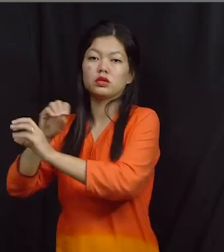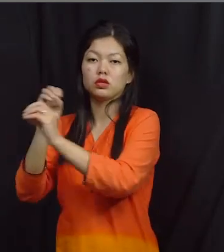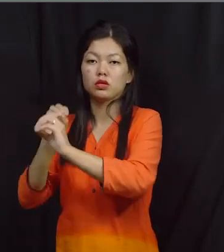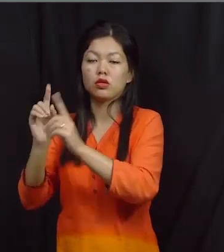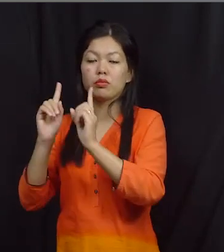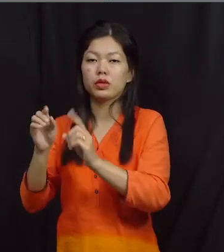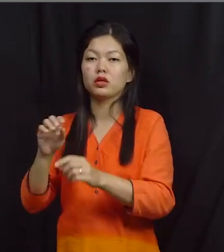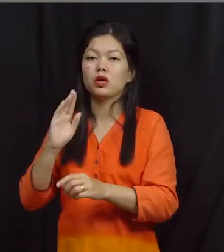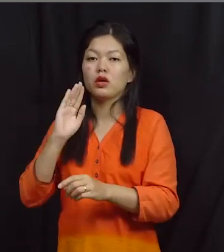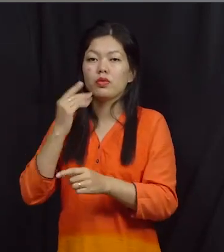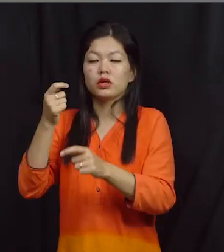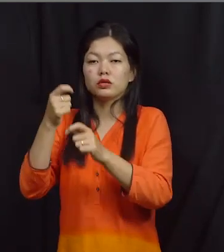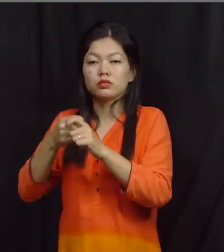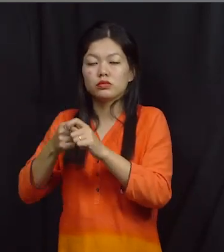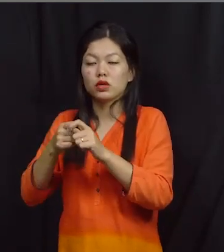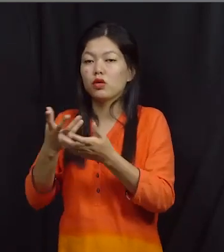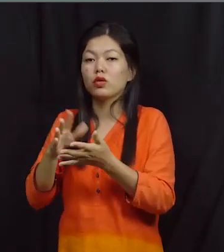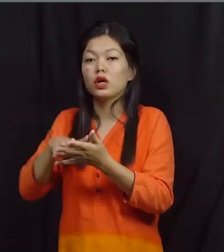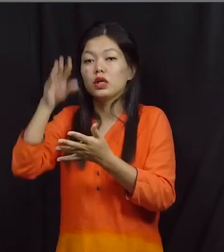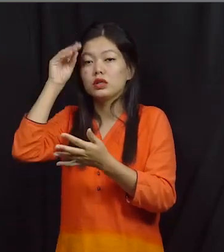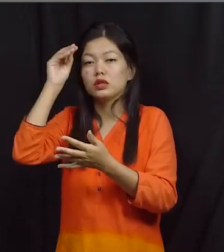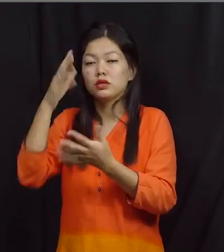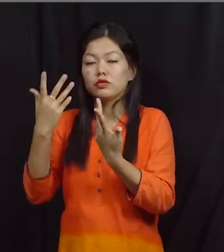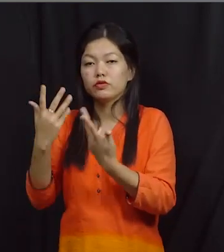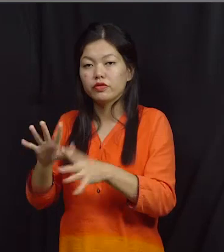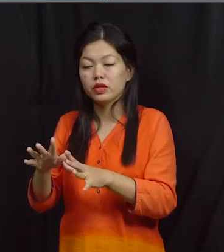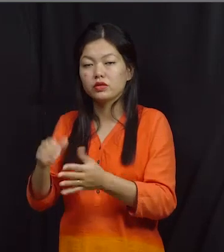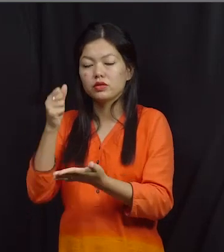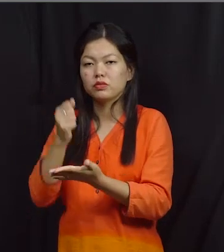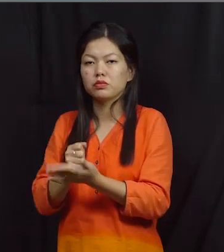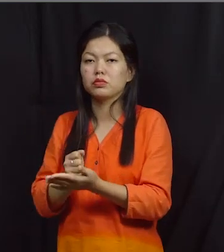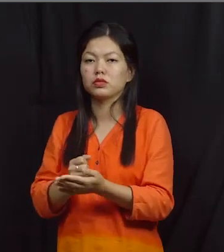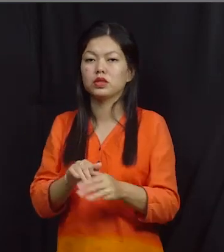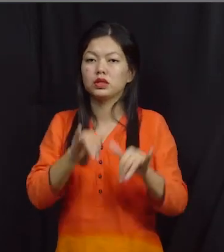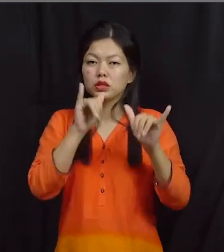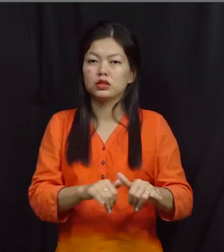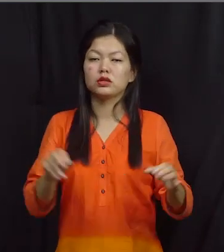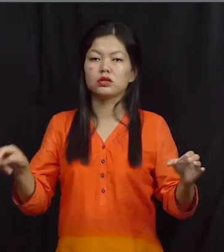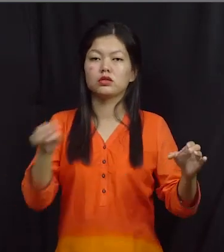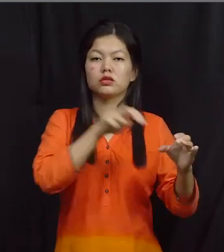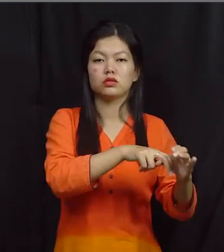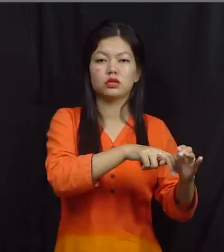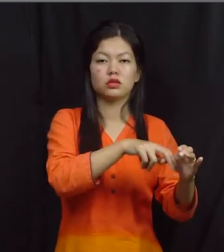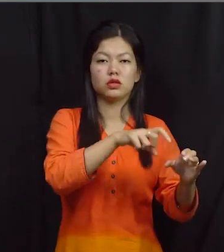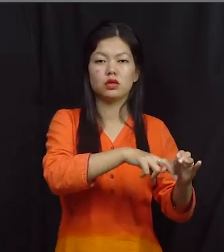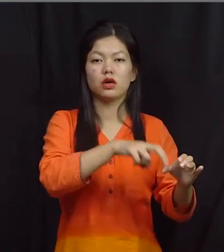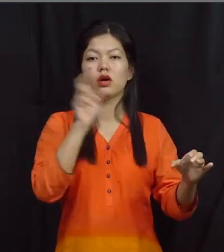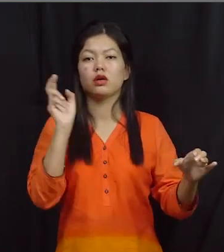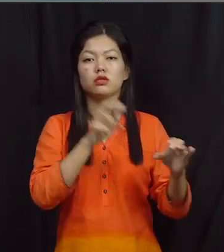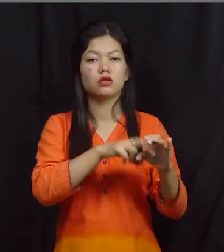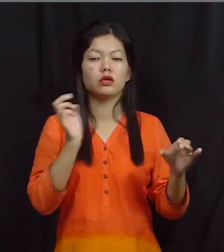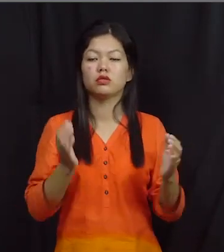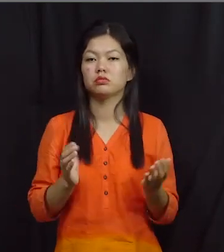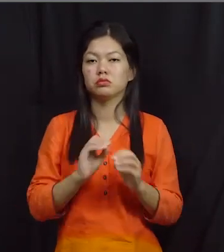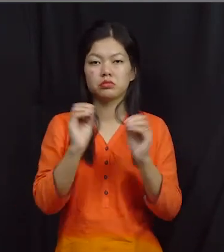become skilled, you must contribute something or the other to the society. And mind you, because of the Industrial